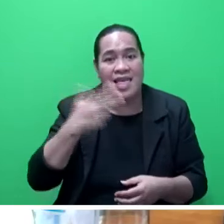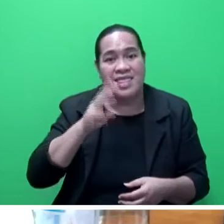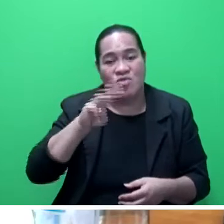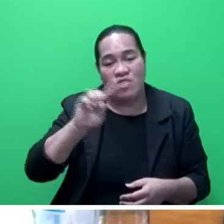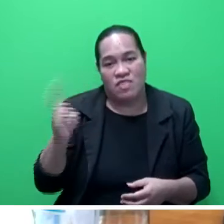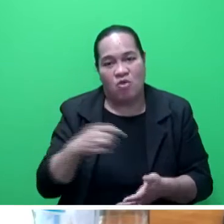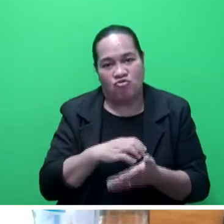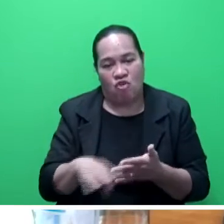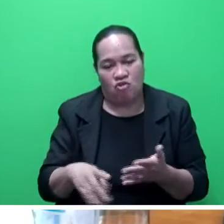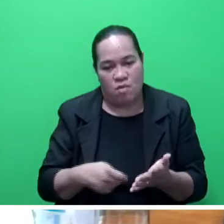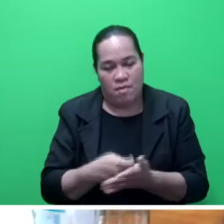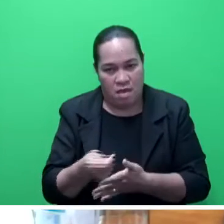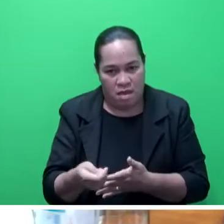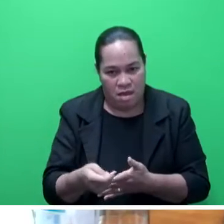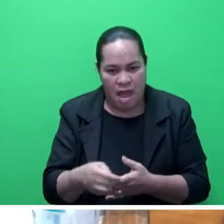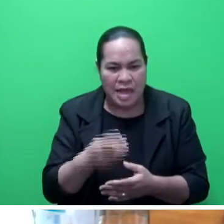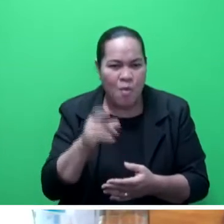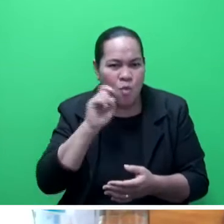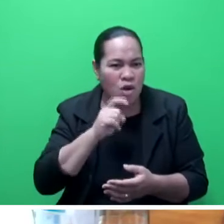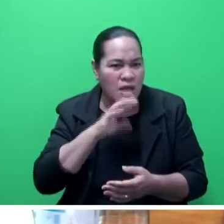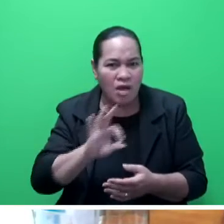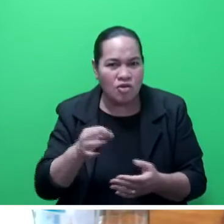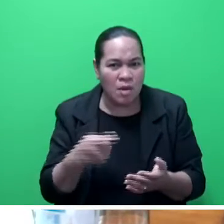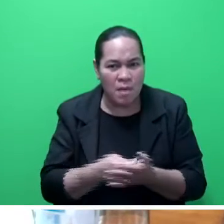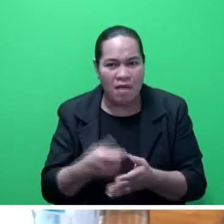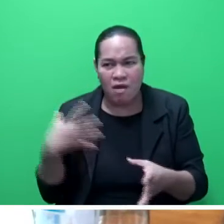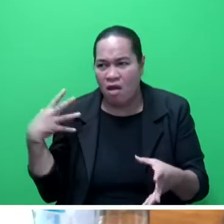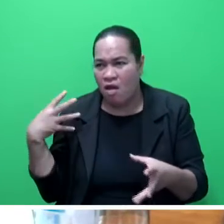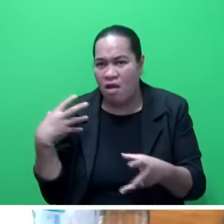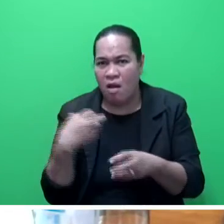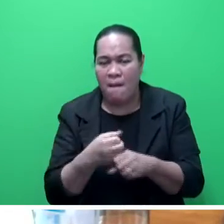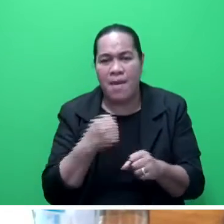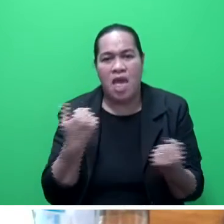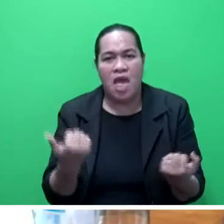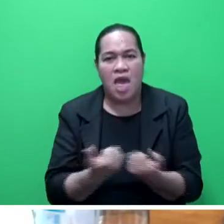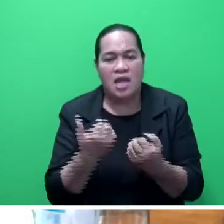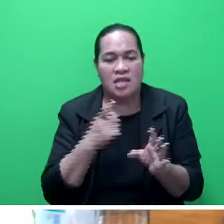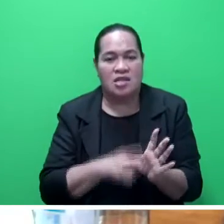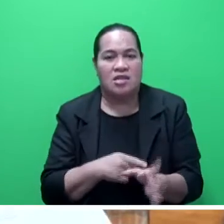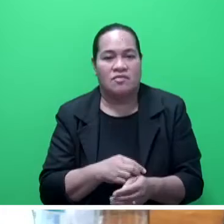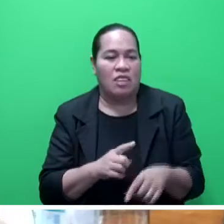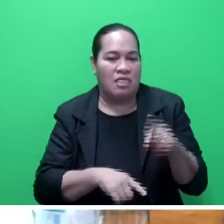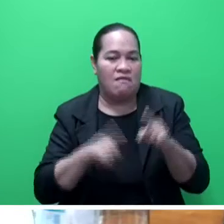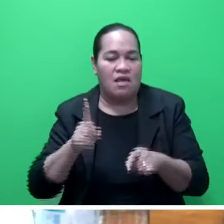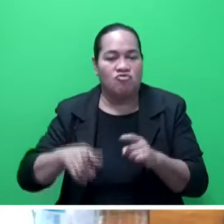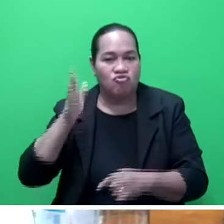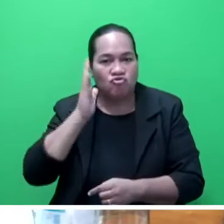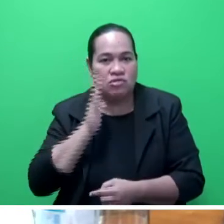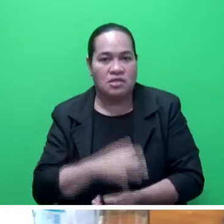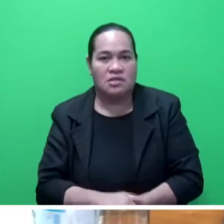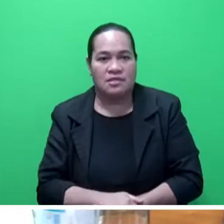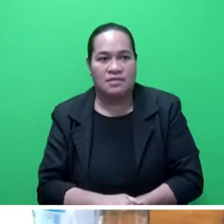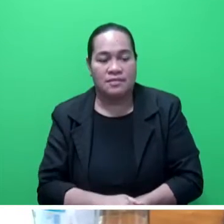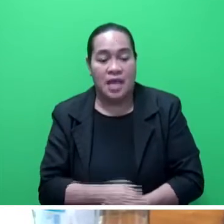$483,000. Unpaid water bills accumulated over many years for the schools.